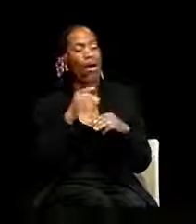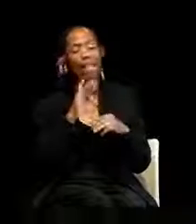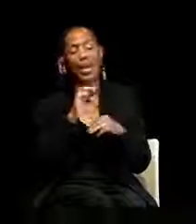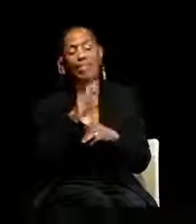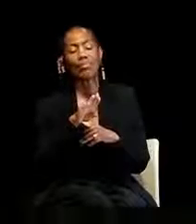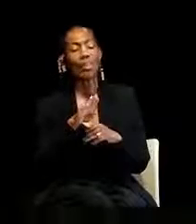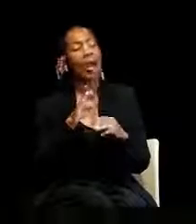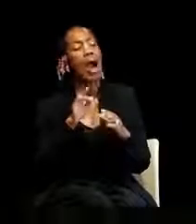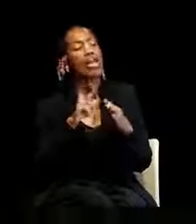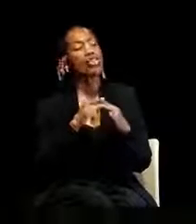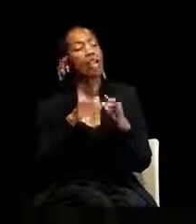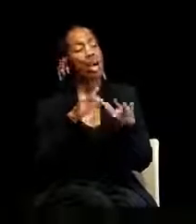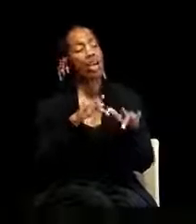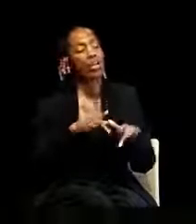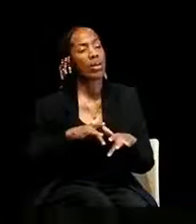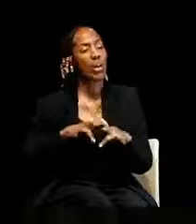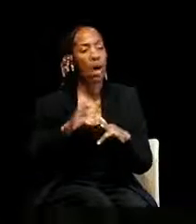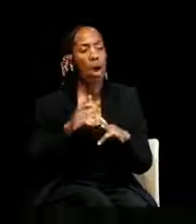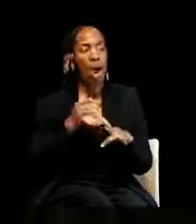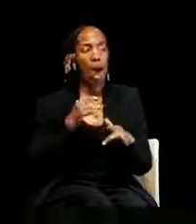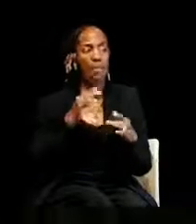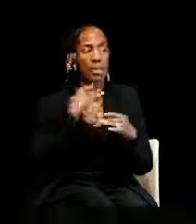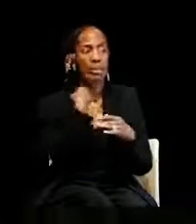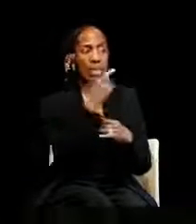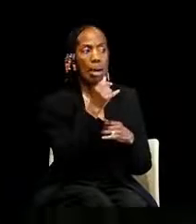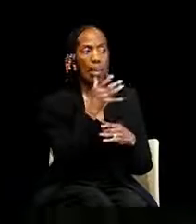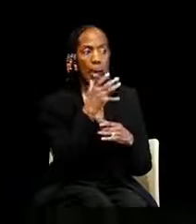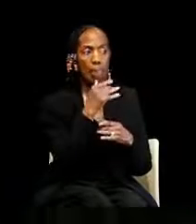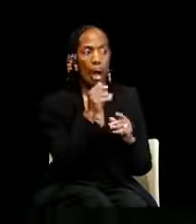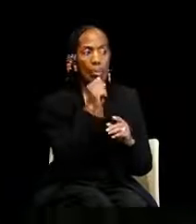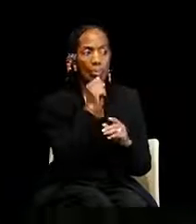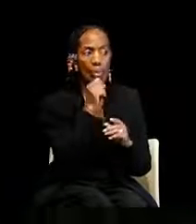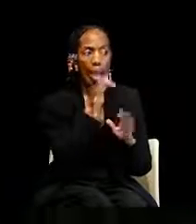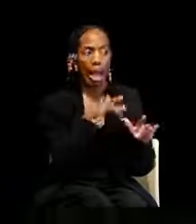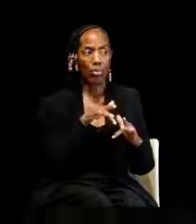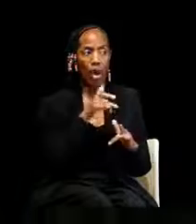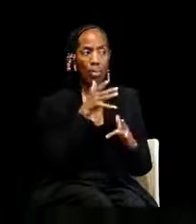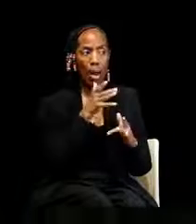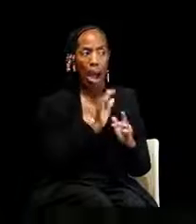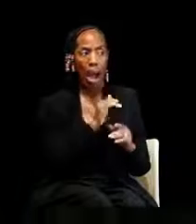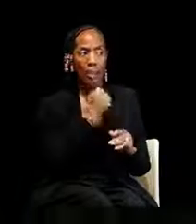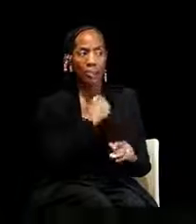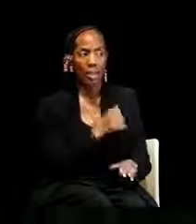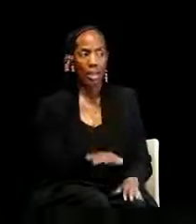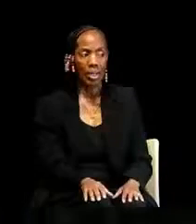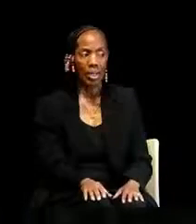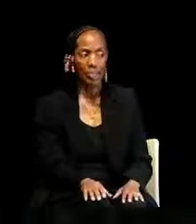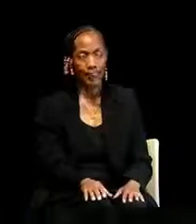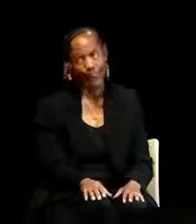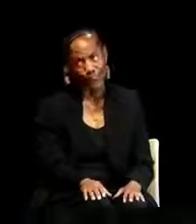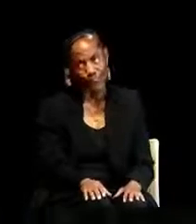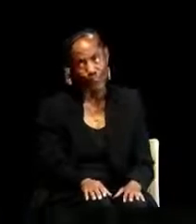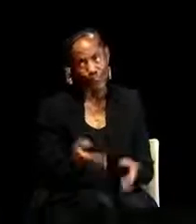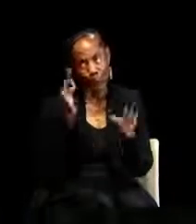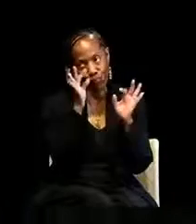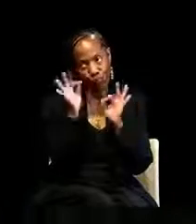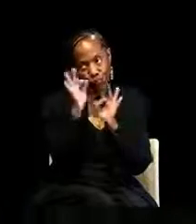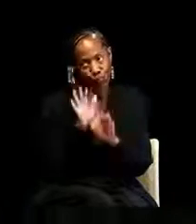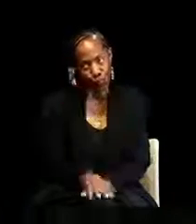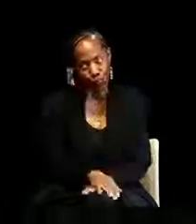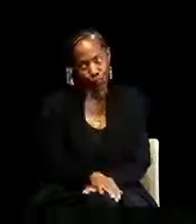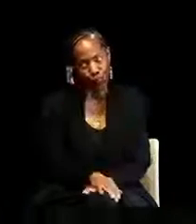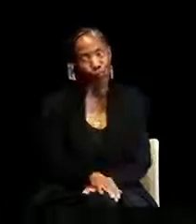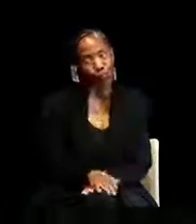was recording. Oh man, I'm about to tell my mom the secret. I'd be recording you, mom. Sorry. Informed consent.